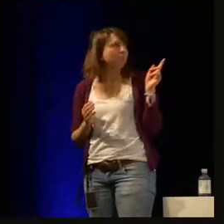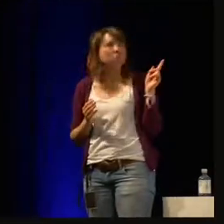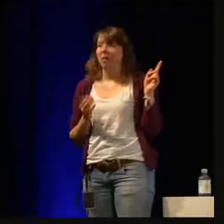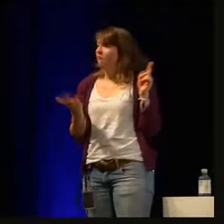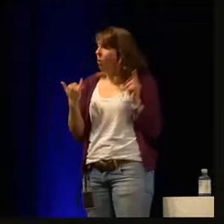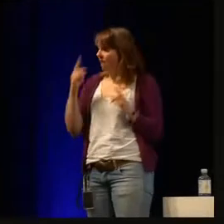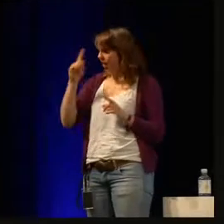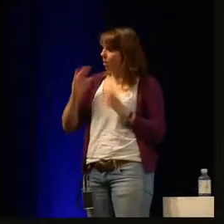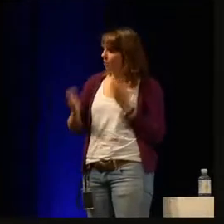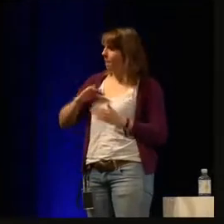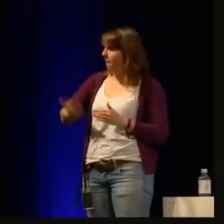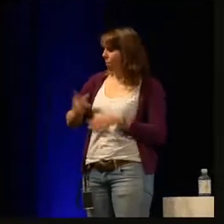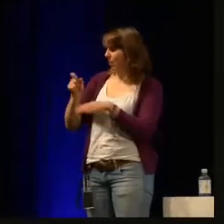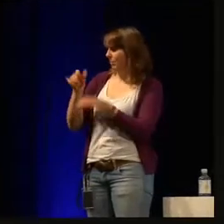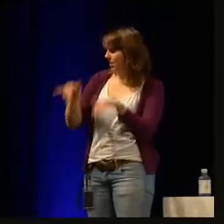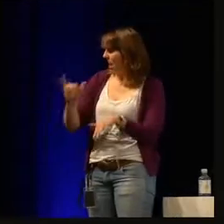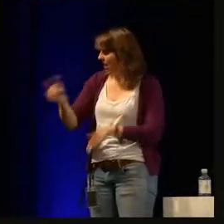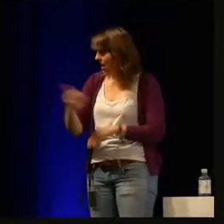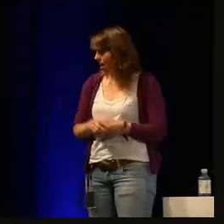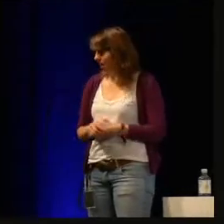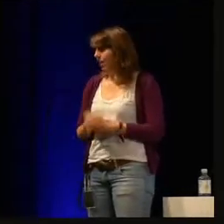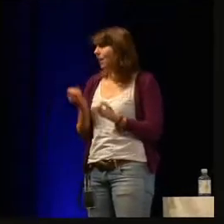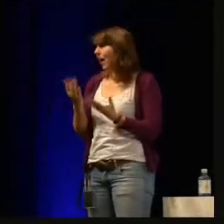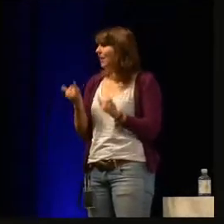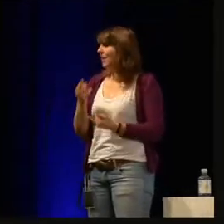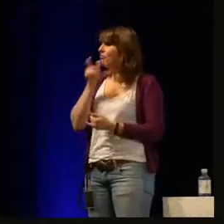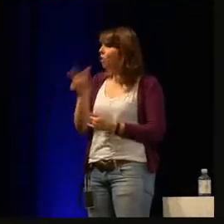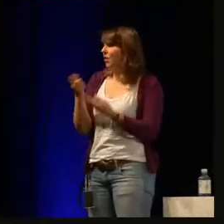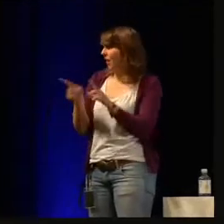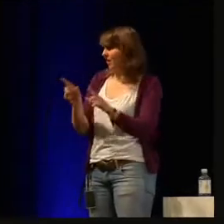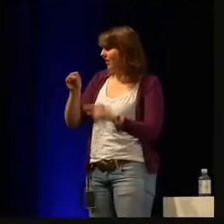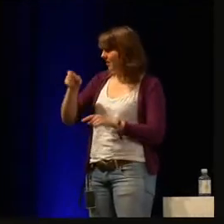We're continuing now to medicine as a field and the detection of breast